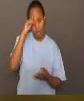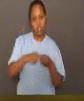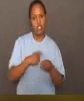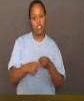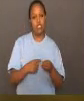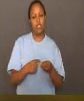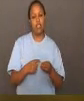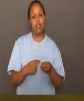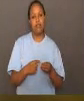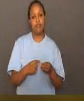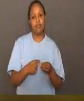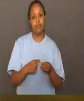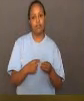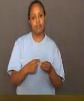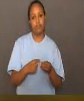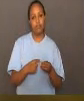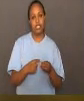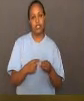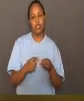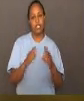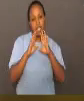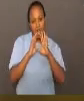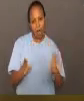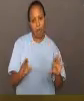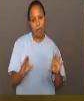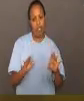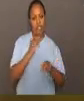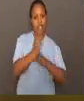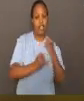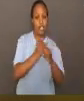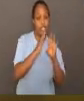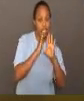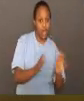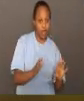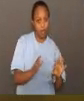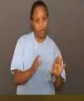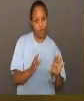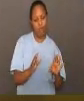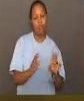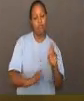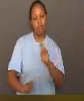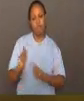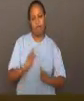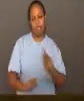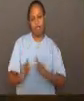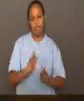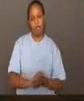of contributing to the well-being of the international community.